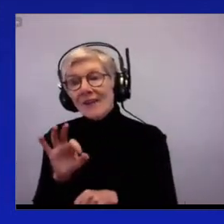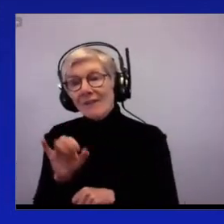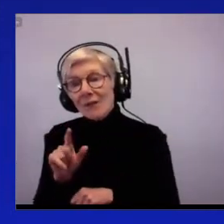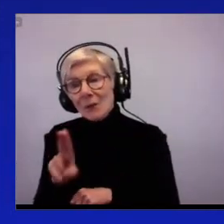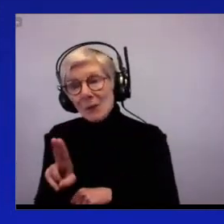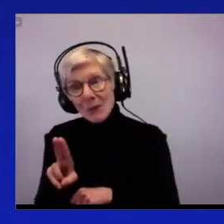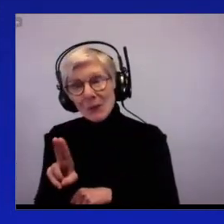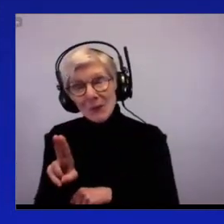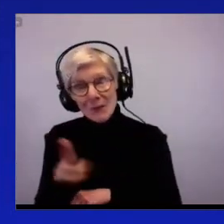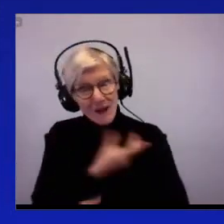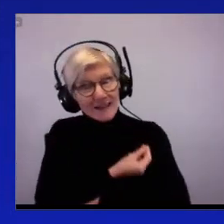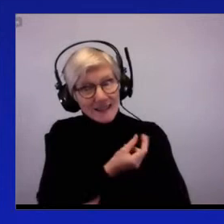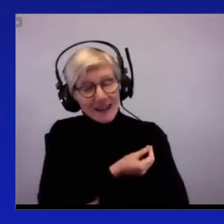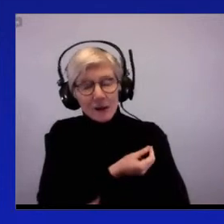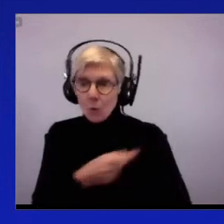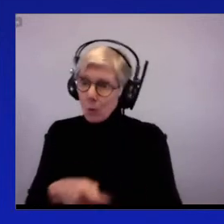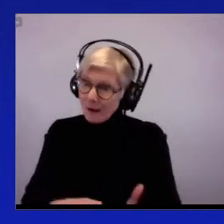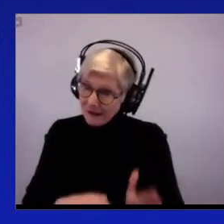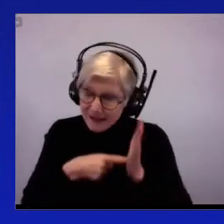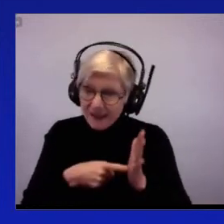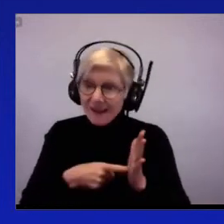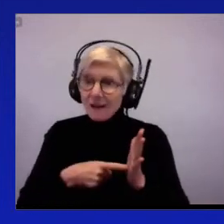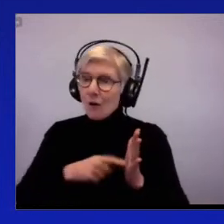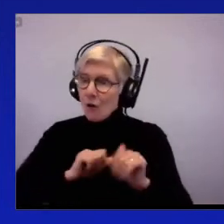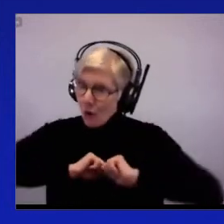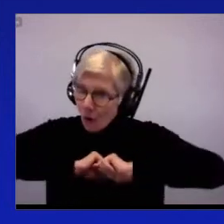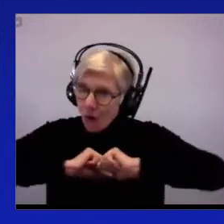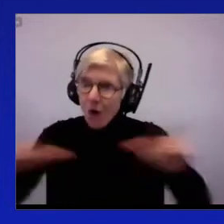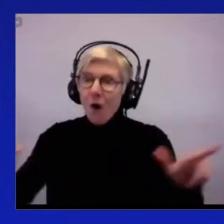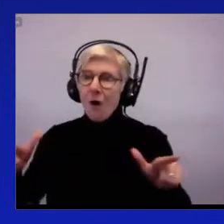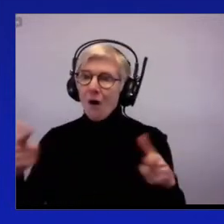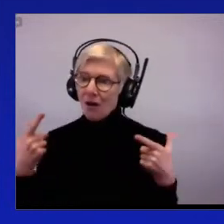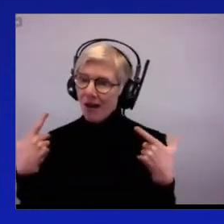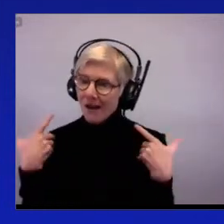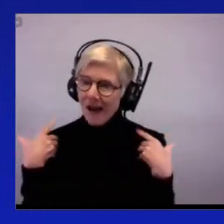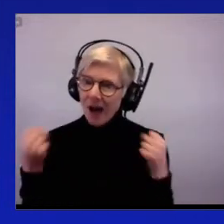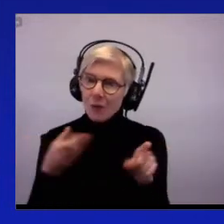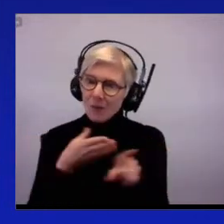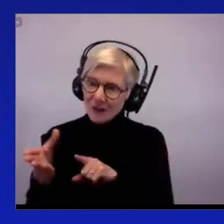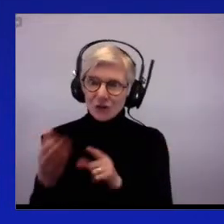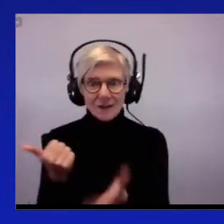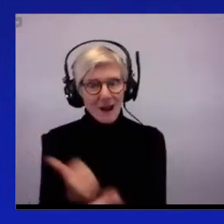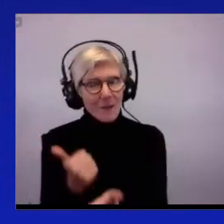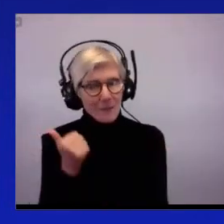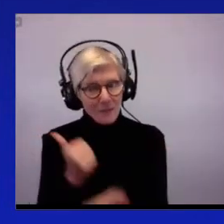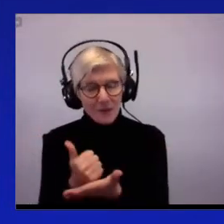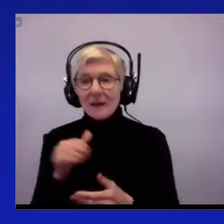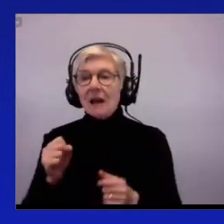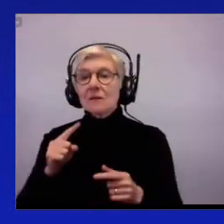So those days will come when we will use all of the